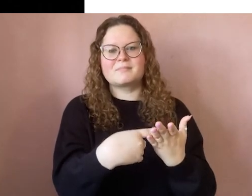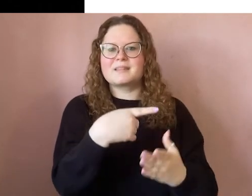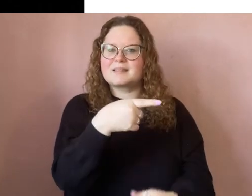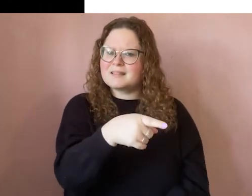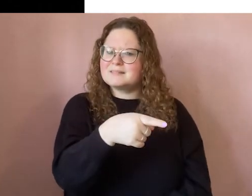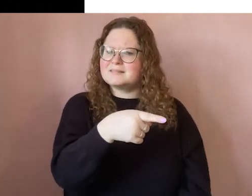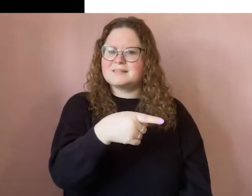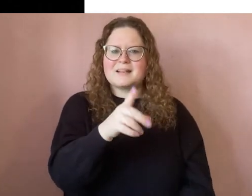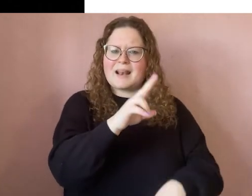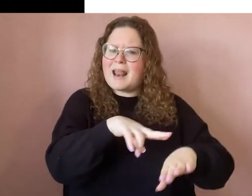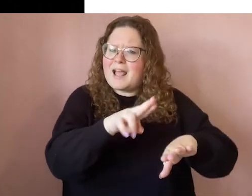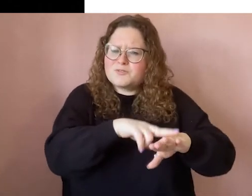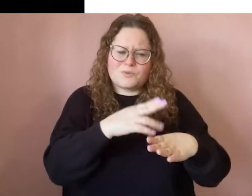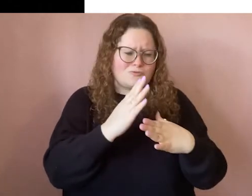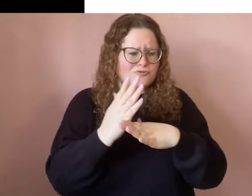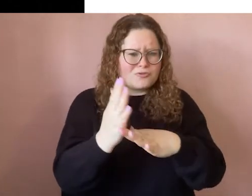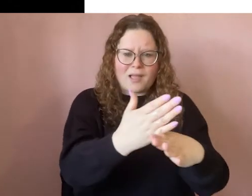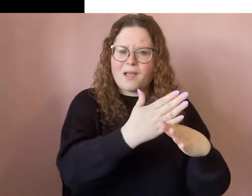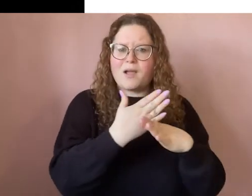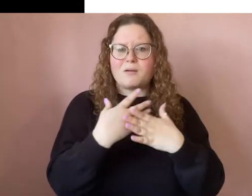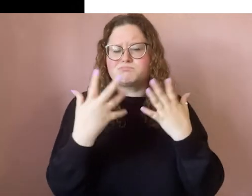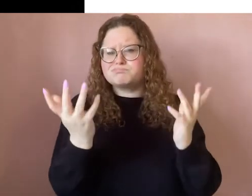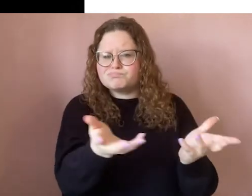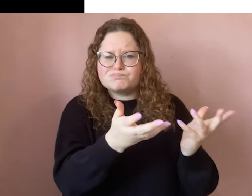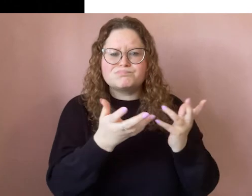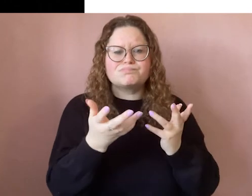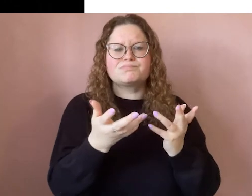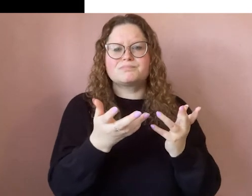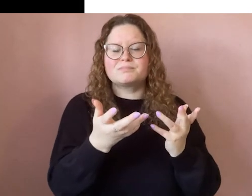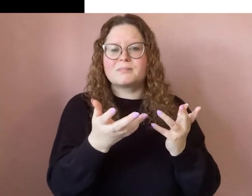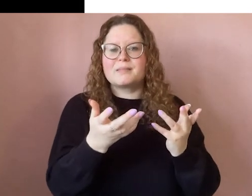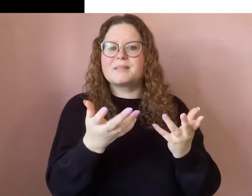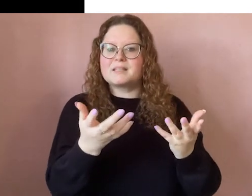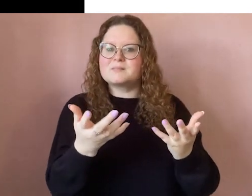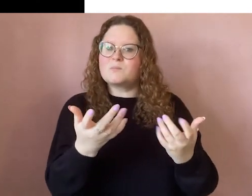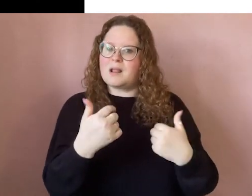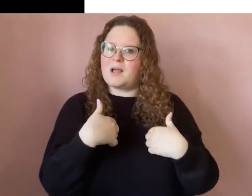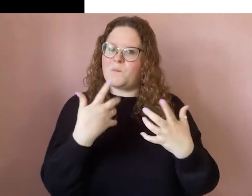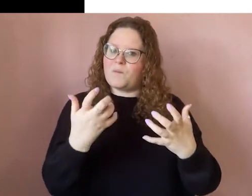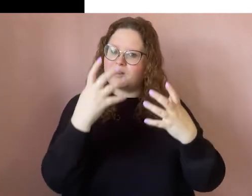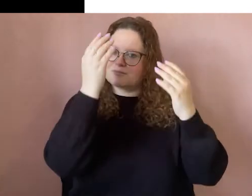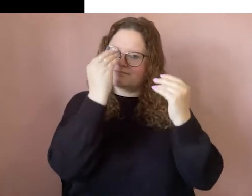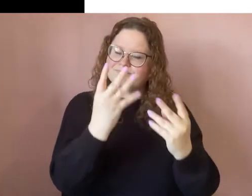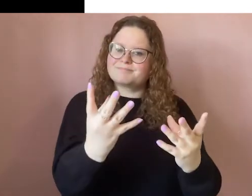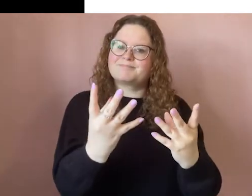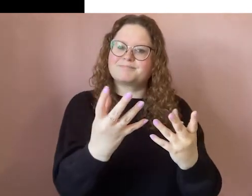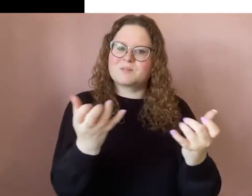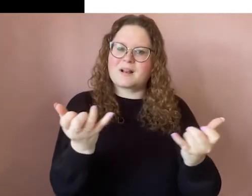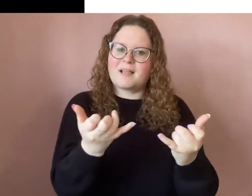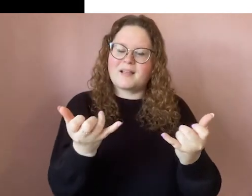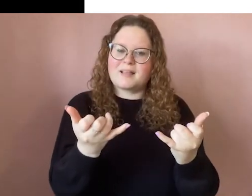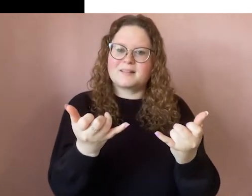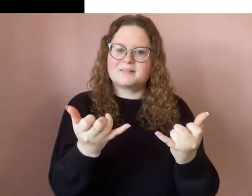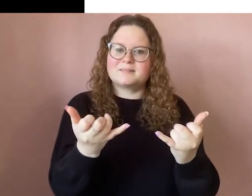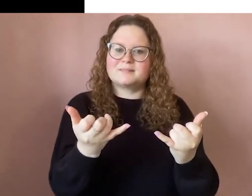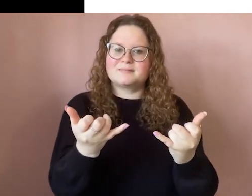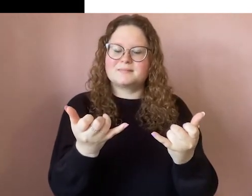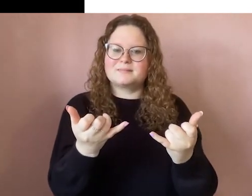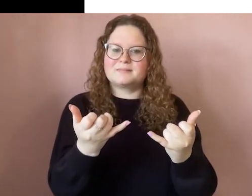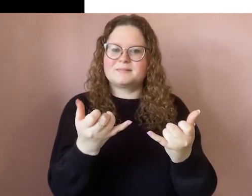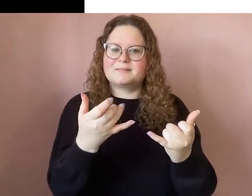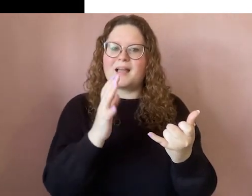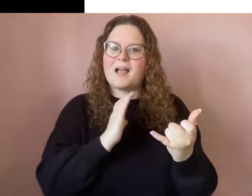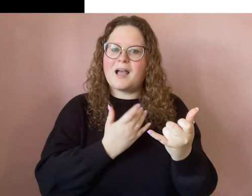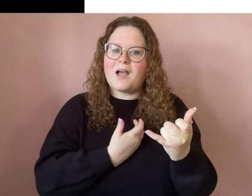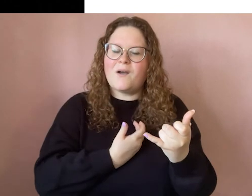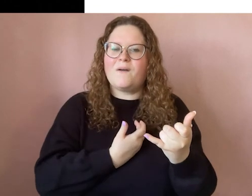we're isolated or that we are fearing that we're looked upon differently. But on a mass scale, since we started working on this